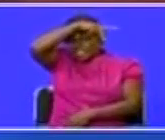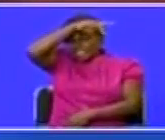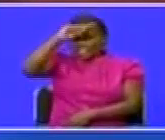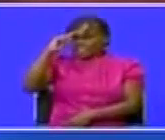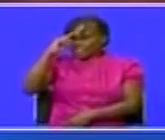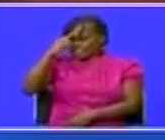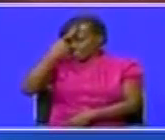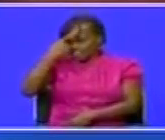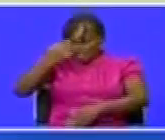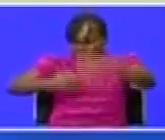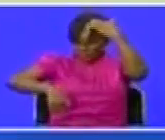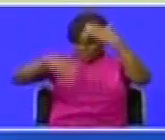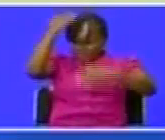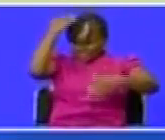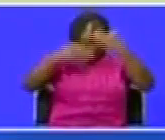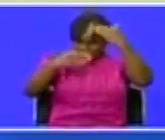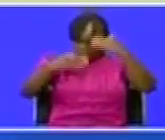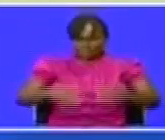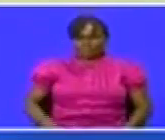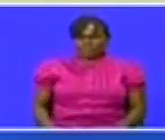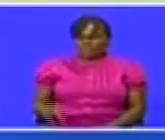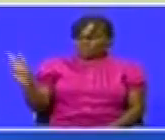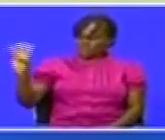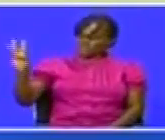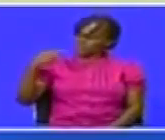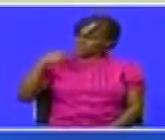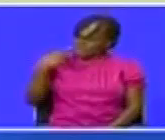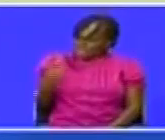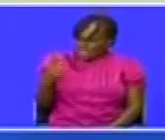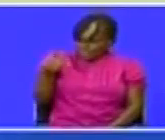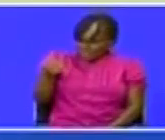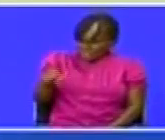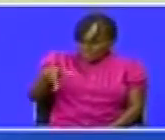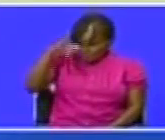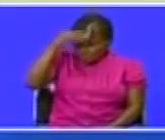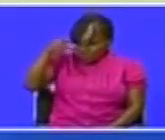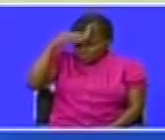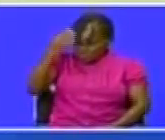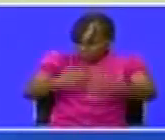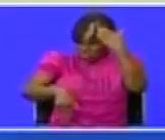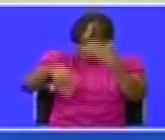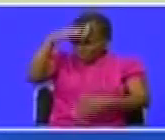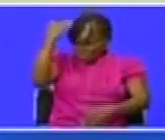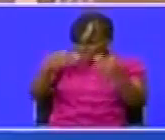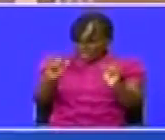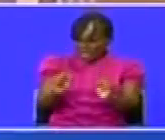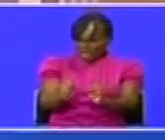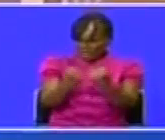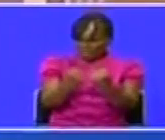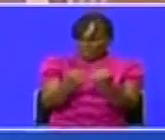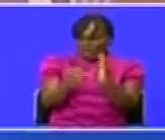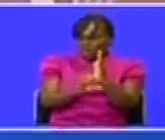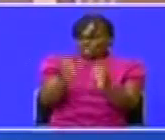in Punjab University. Waititu maintains that he was a student at the university, took part in